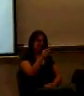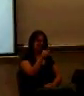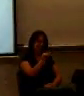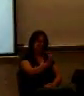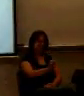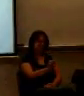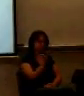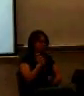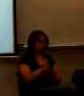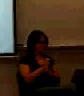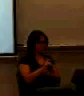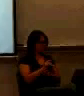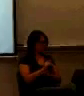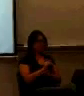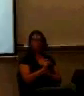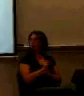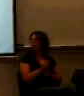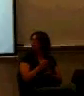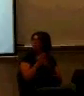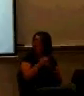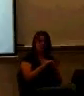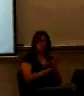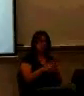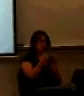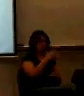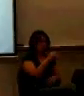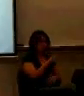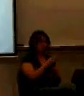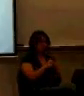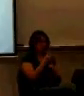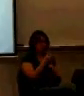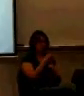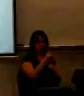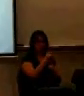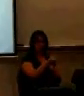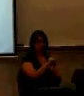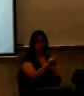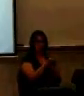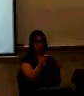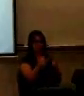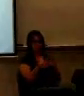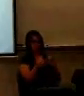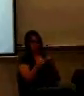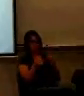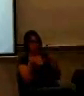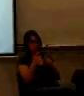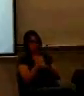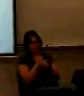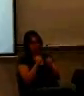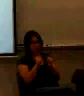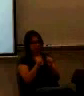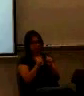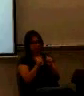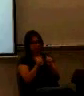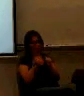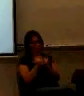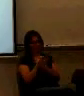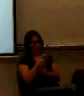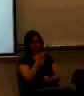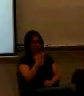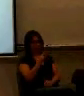ones, a single cell with two flagella, to fairly complex ones that are almost like Chara with